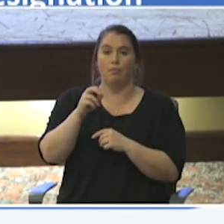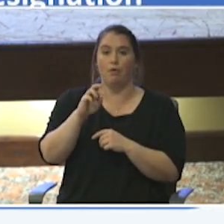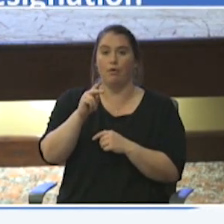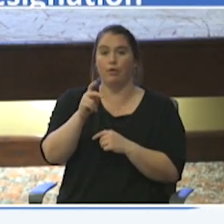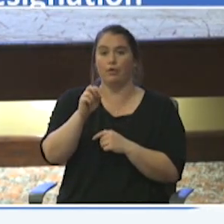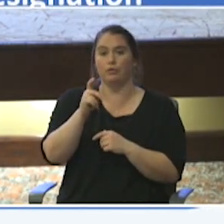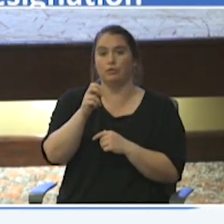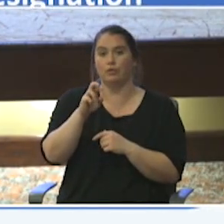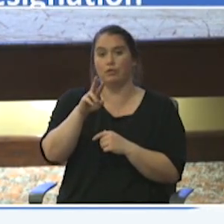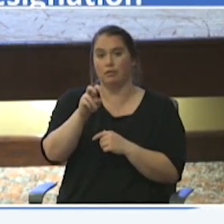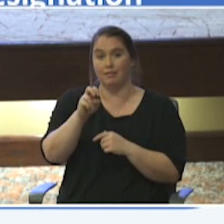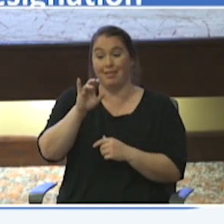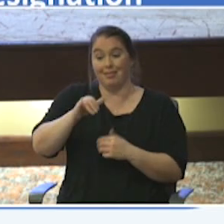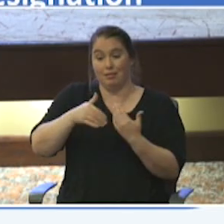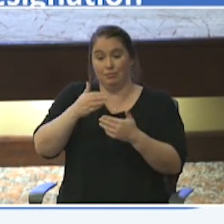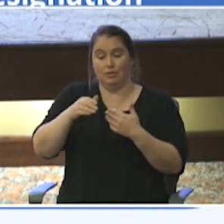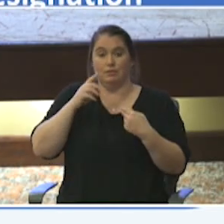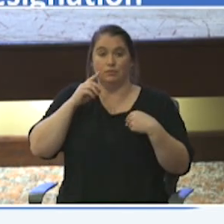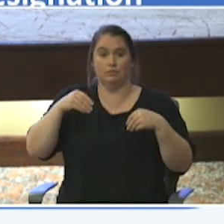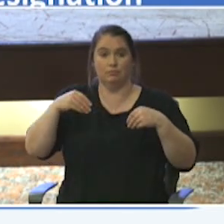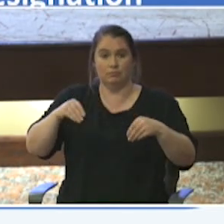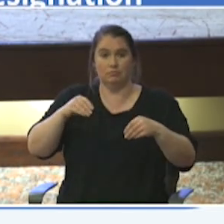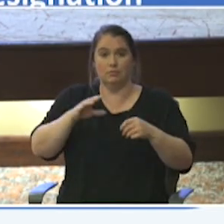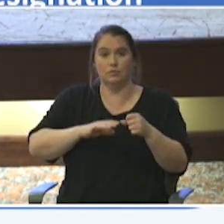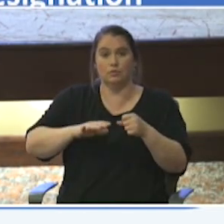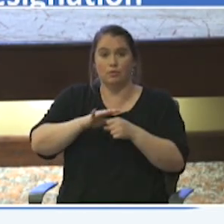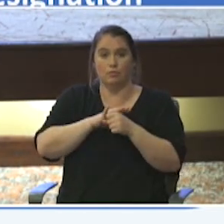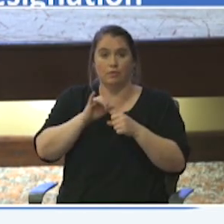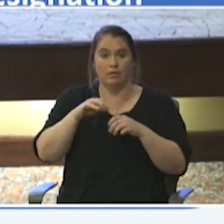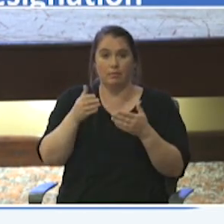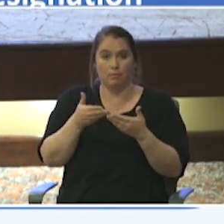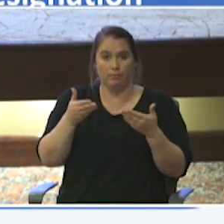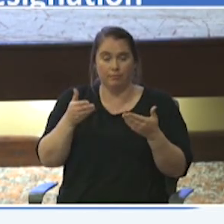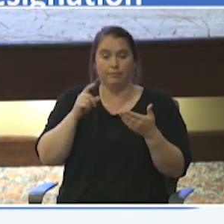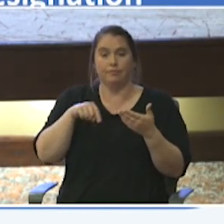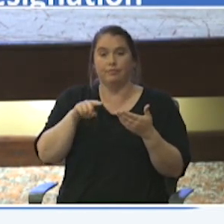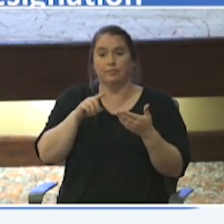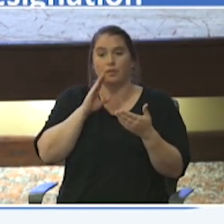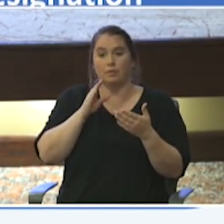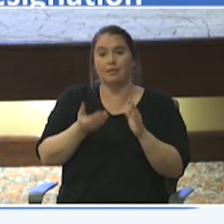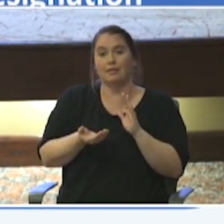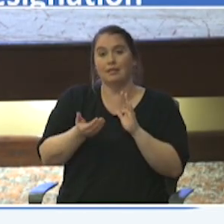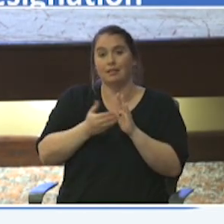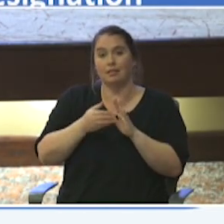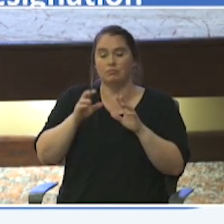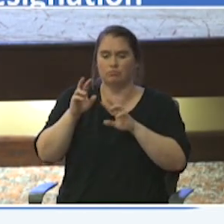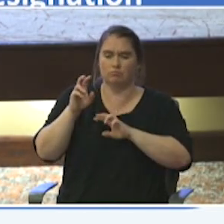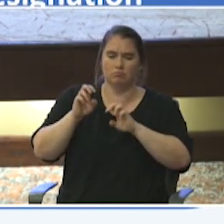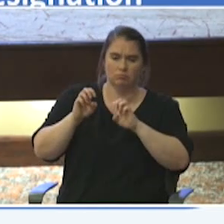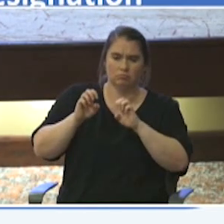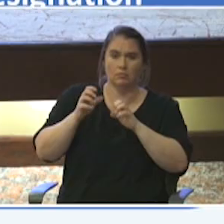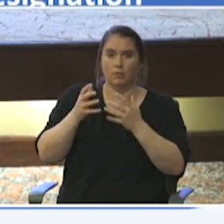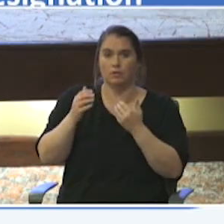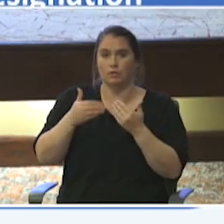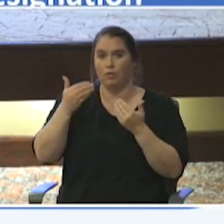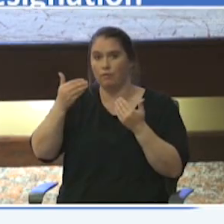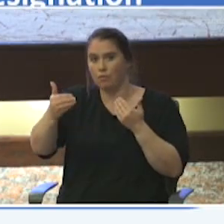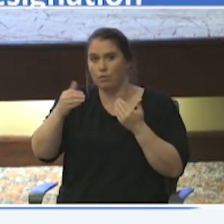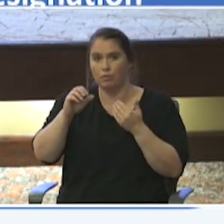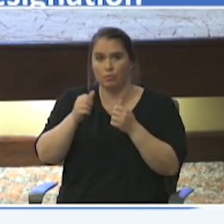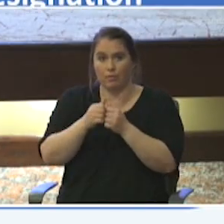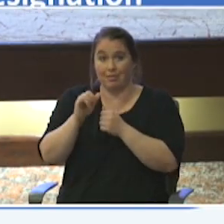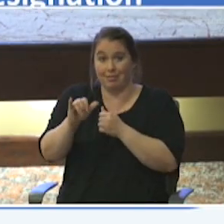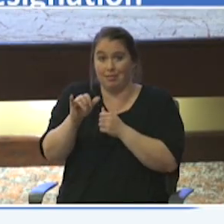is in the process of selling the property and wants to give the new owner time to evaluate if they want to move forward with the